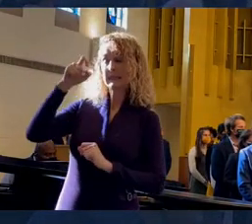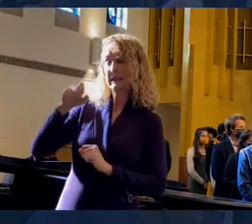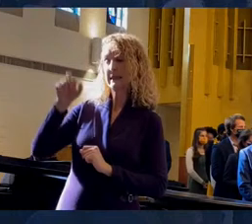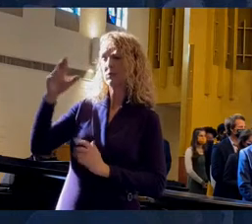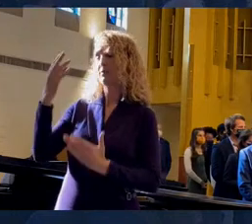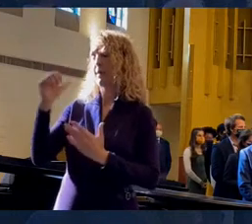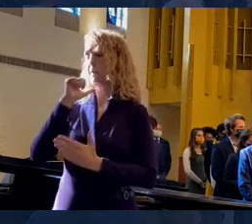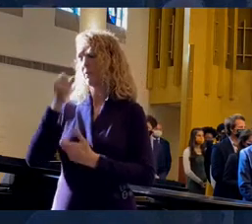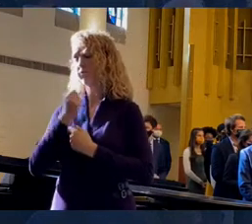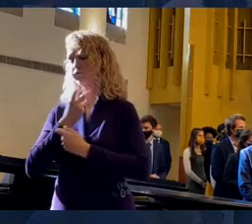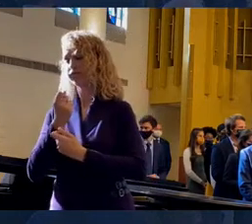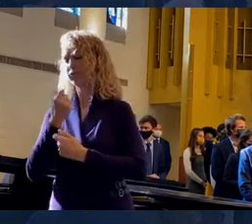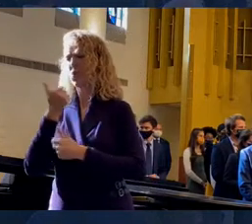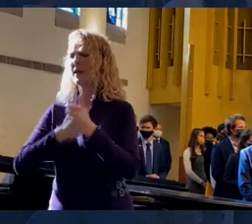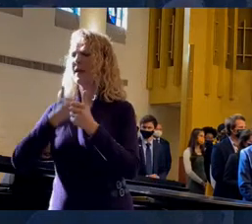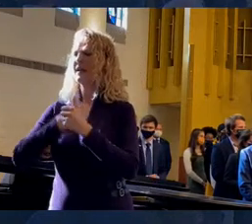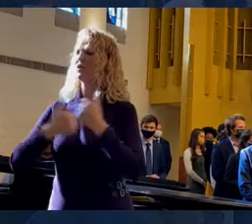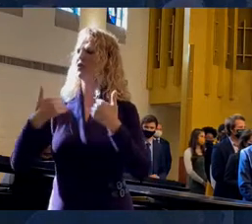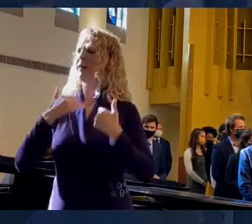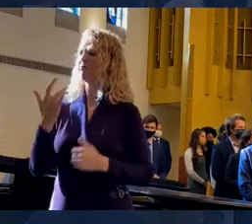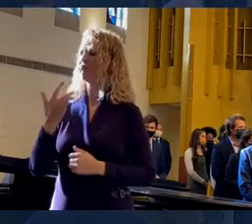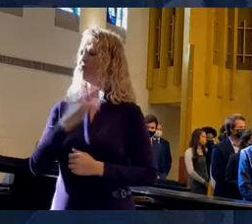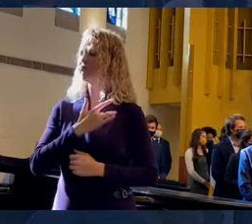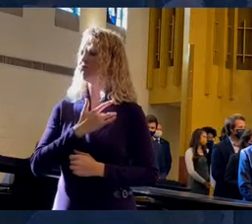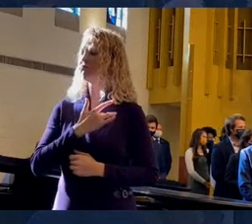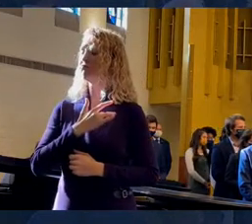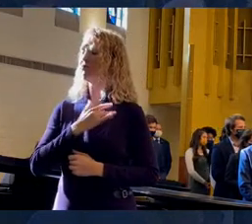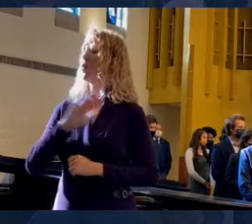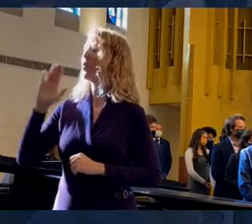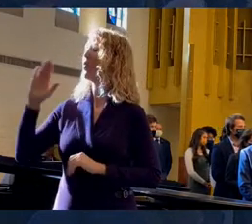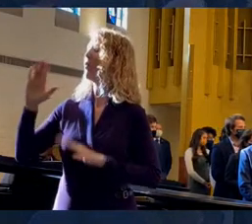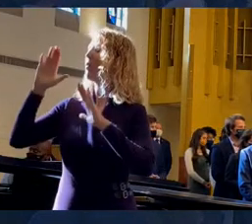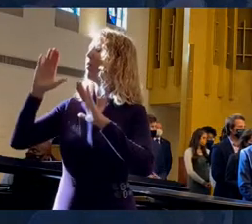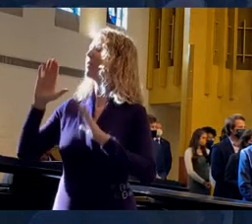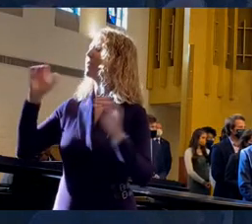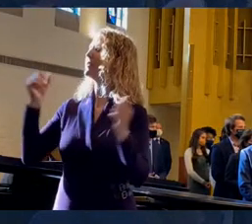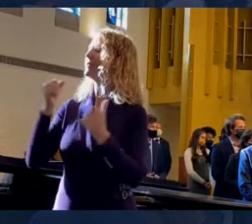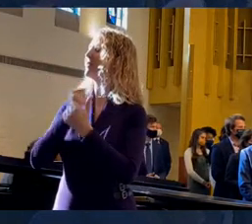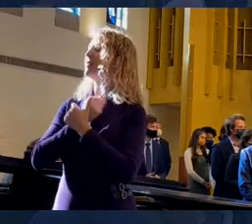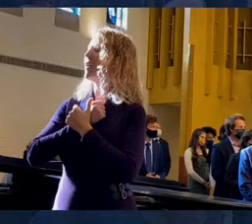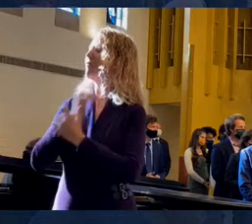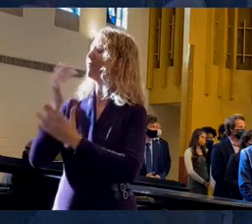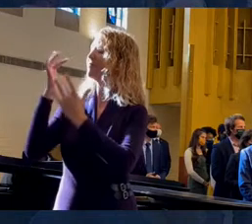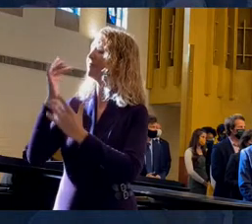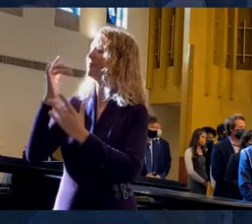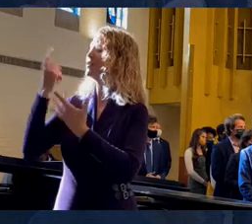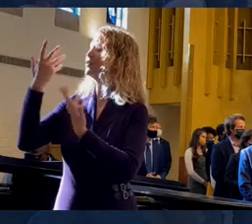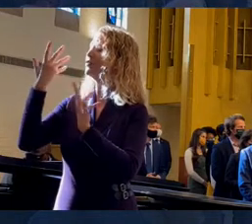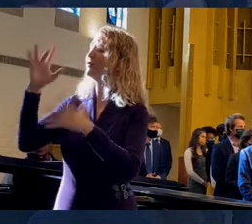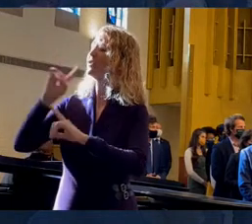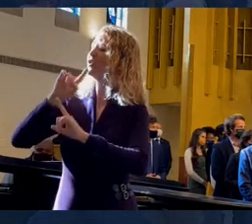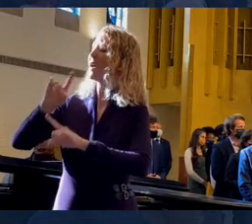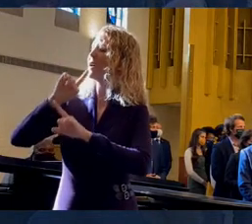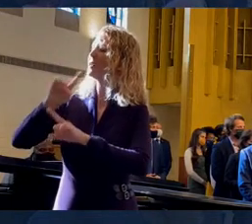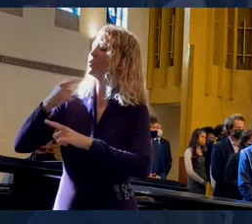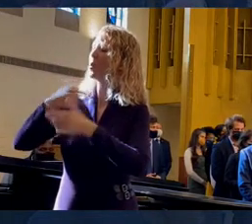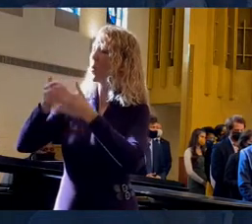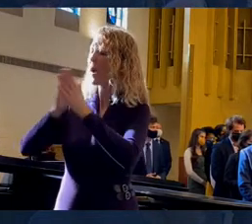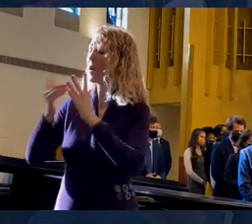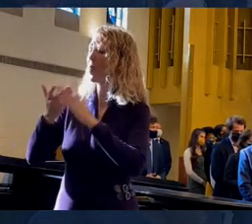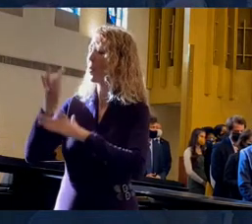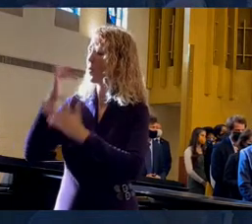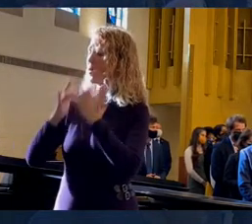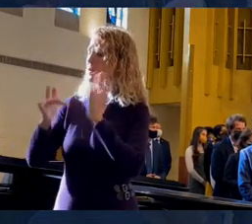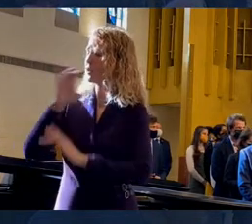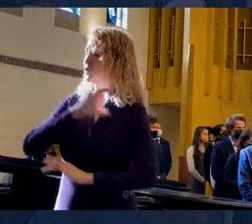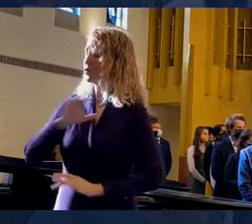needs each one of us carries in our hearts. In your great love and mercy, hear and answer us, for we ask all these things through Jesus